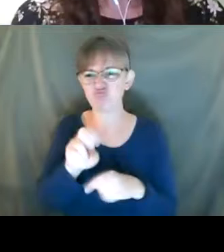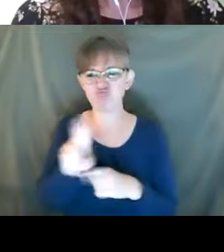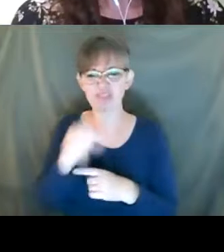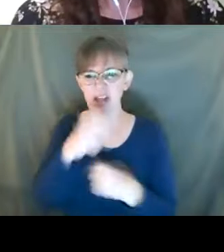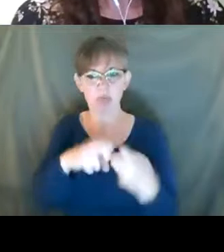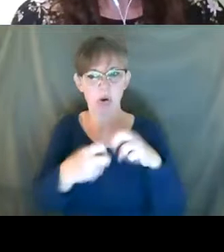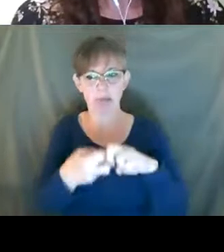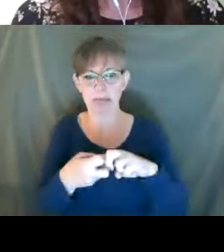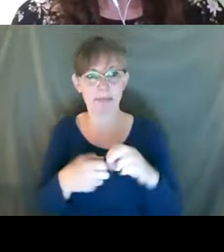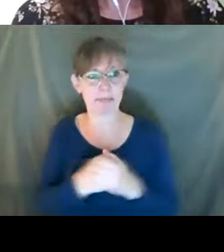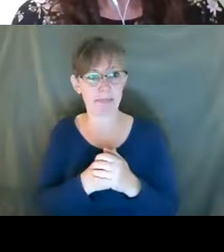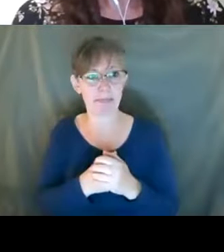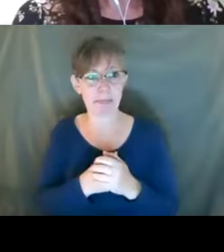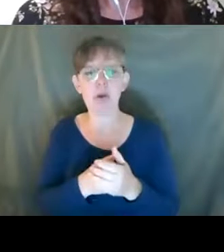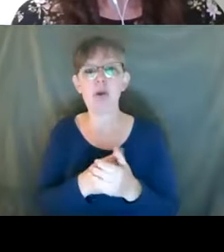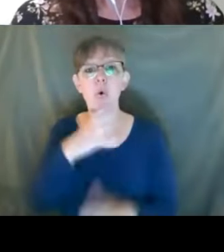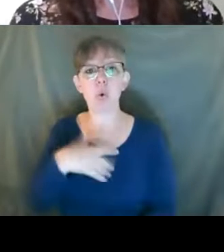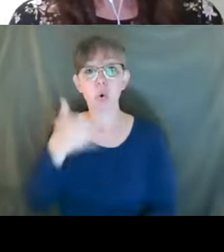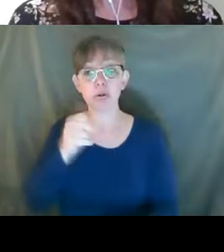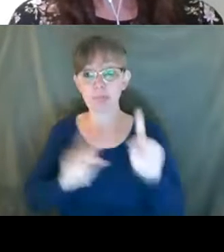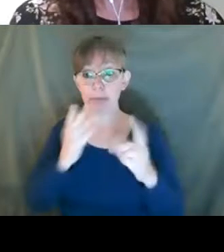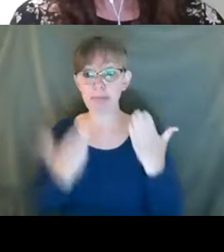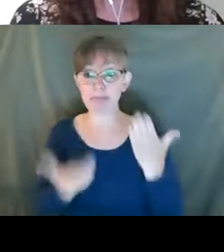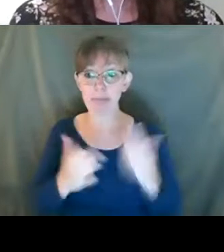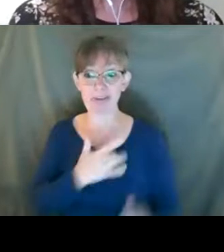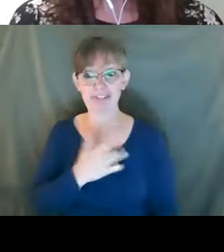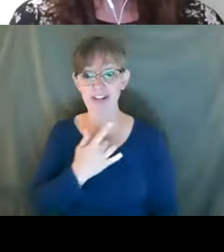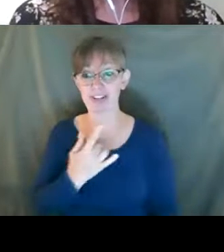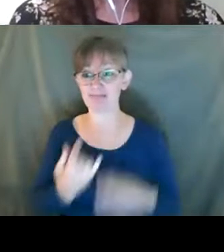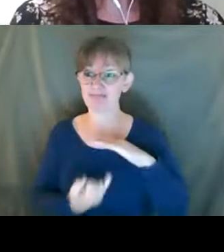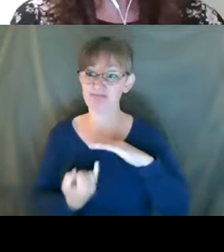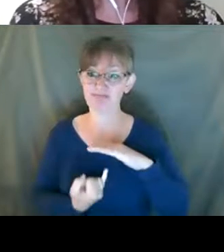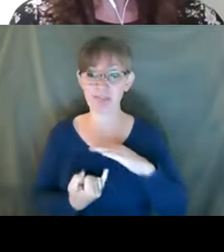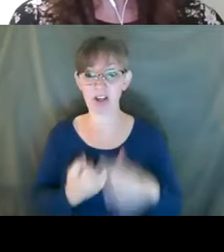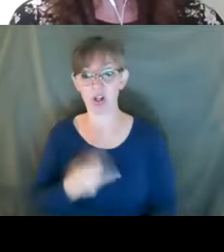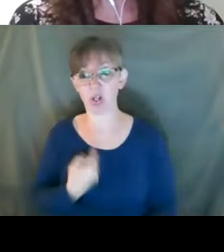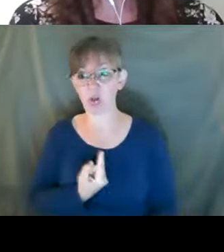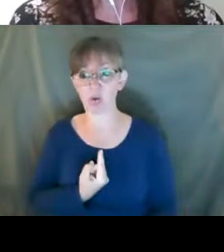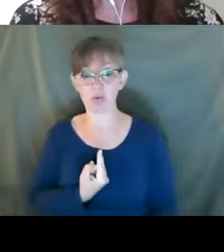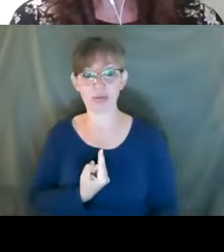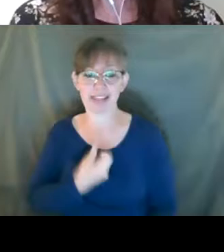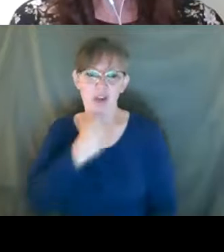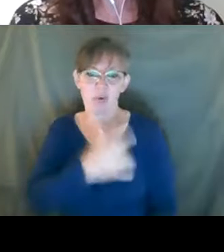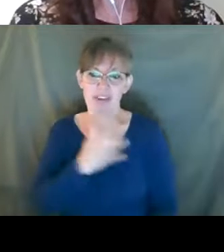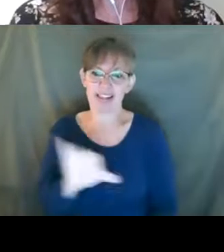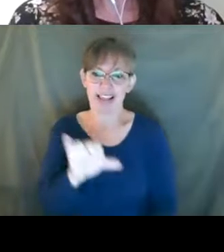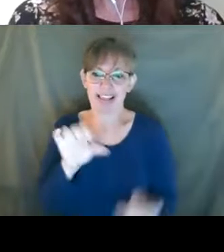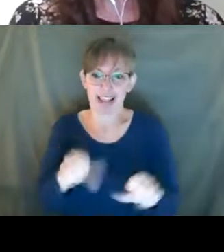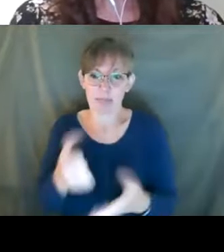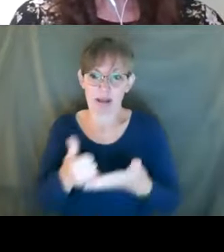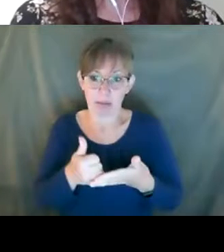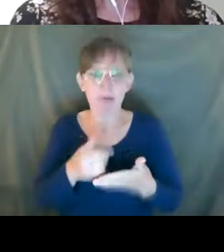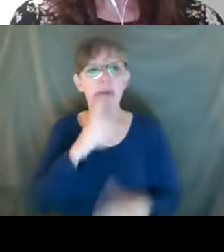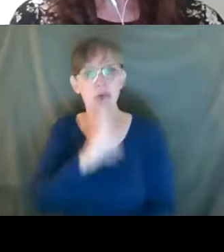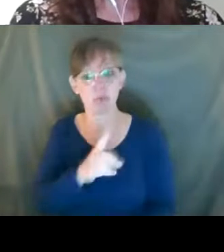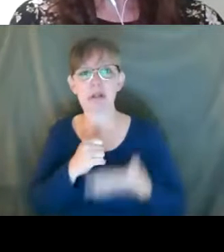alone in their situation and not reach out for help. There is hope and help for this vulnerable population. The